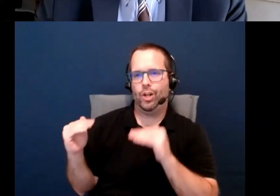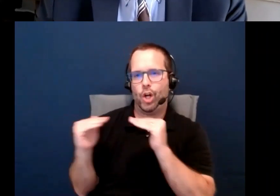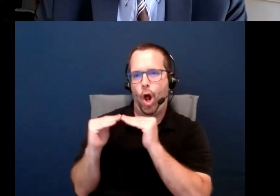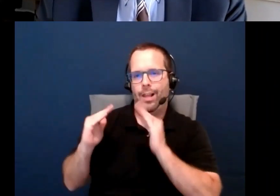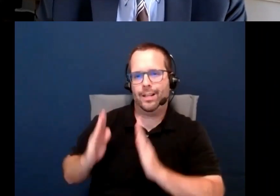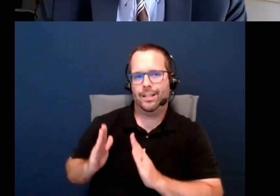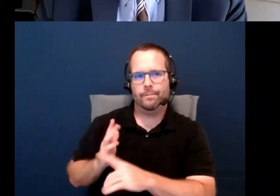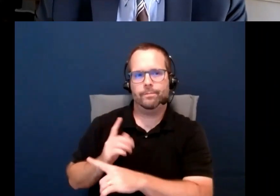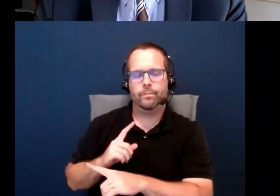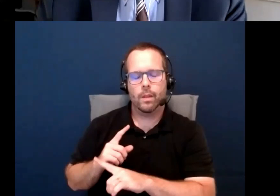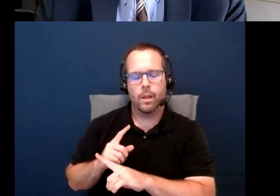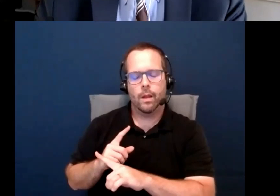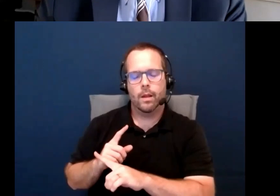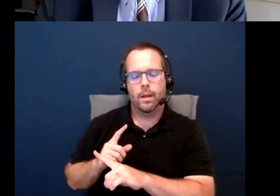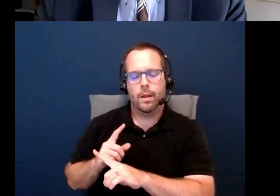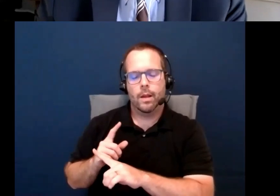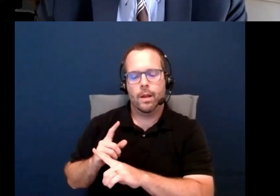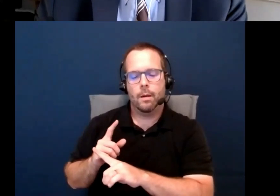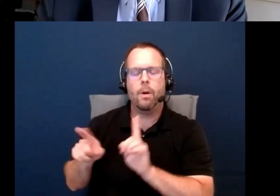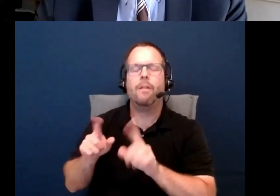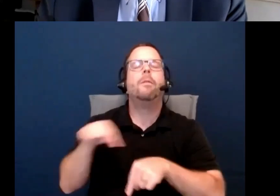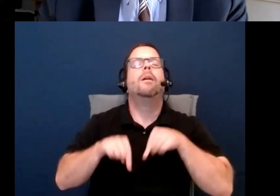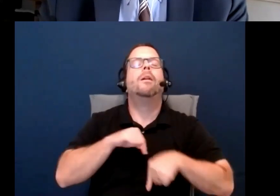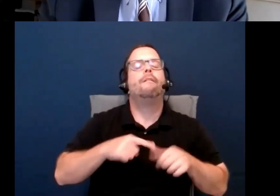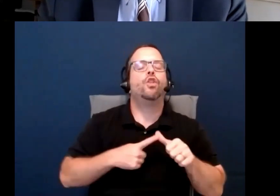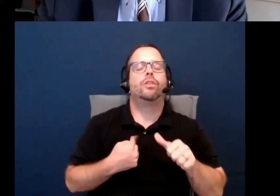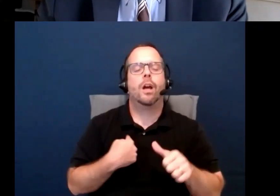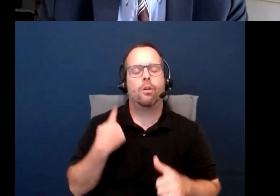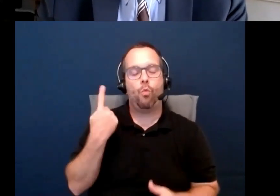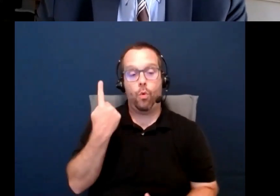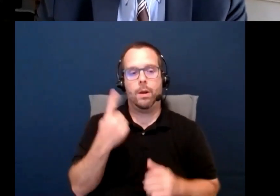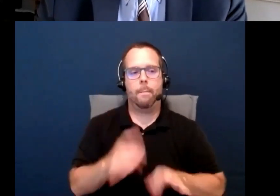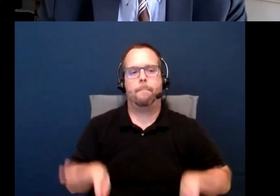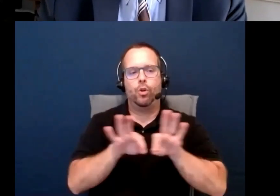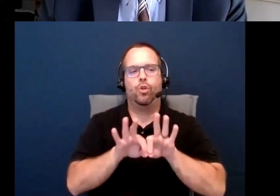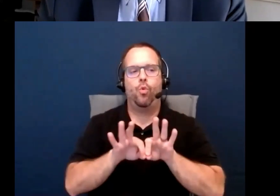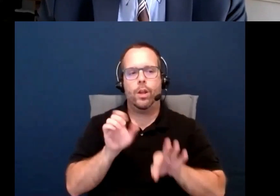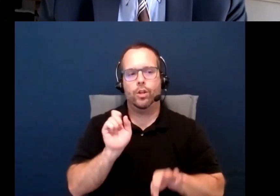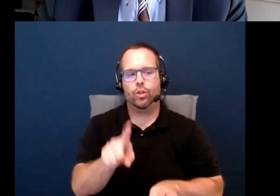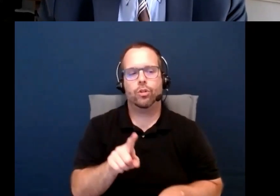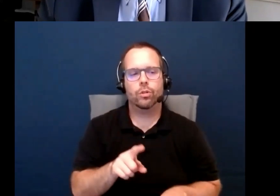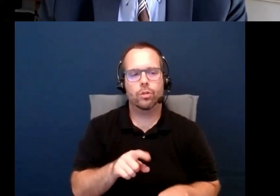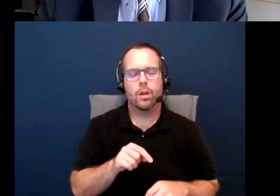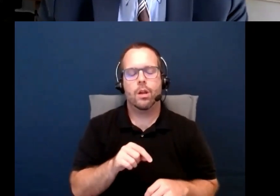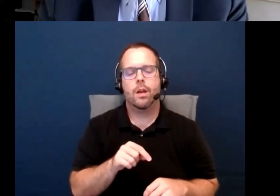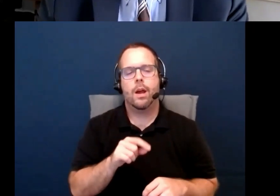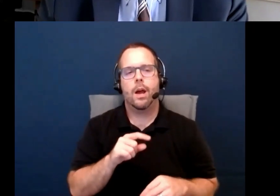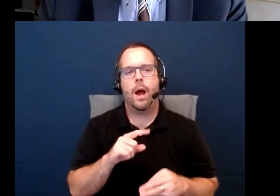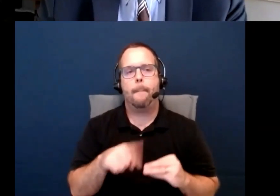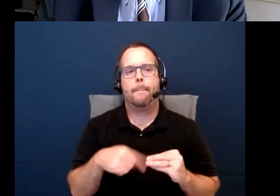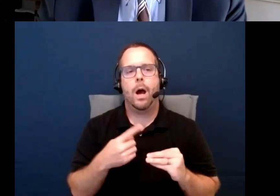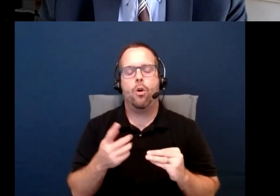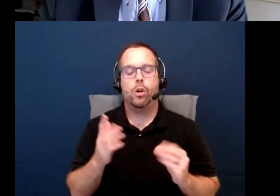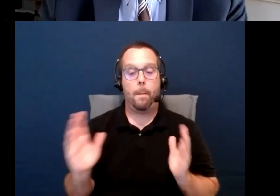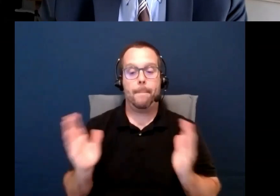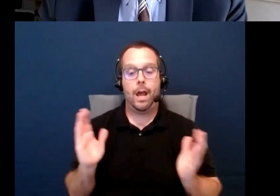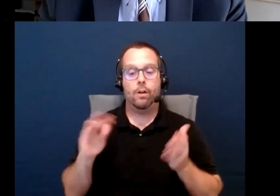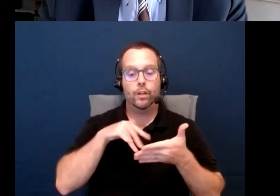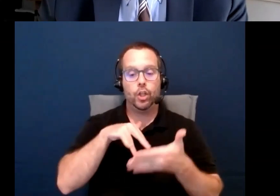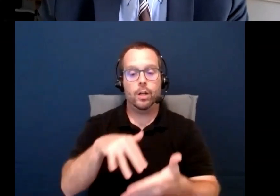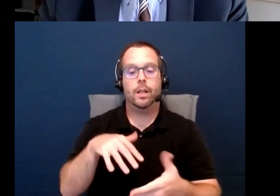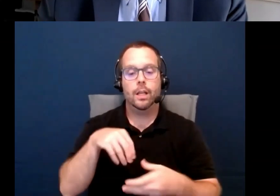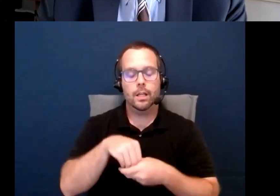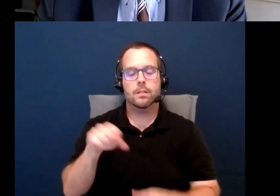thought, an important question about doing a comparative study in STEM education and learning. I don't remember